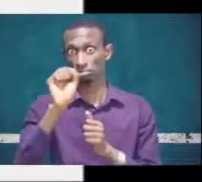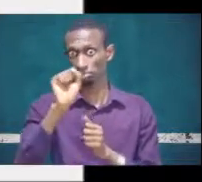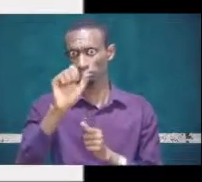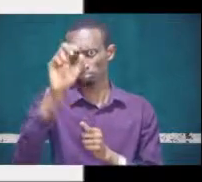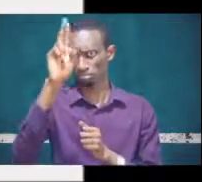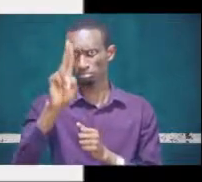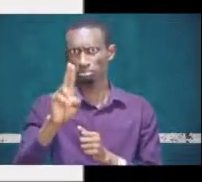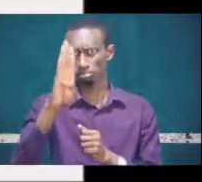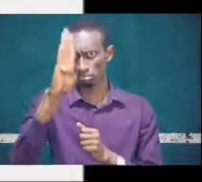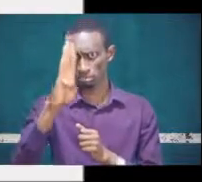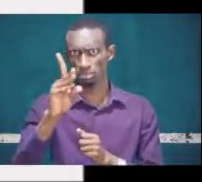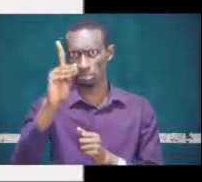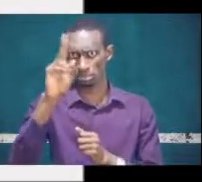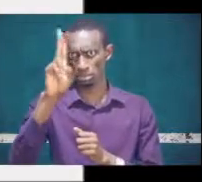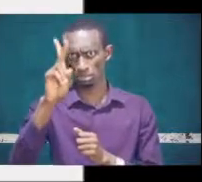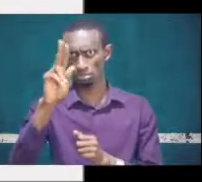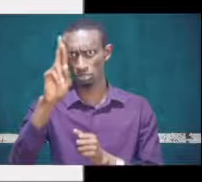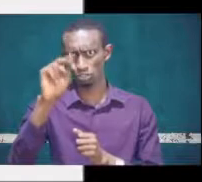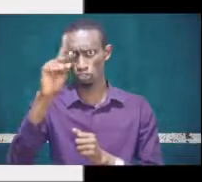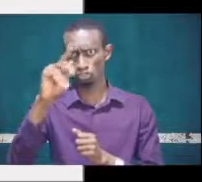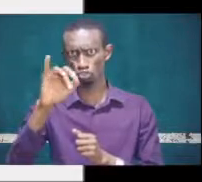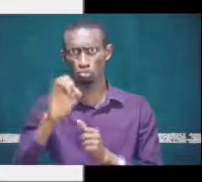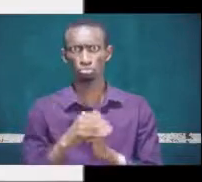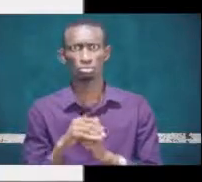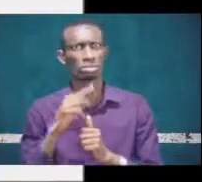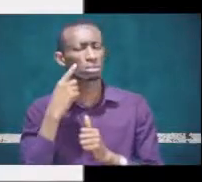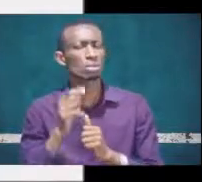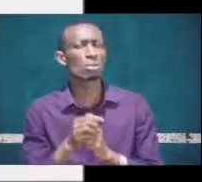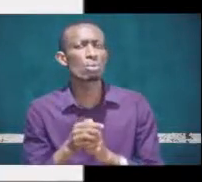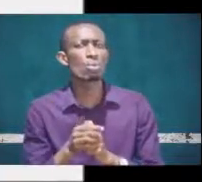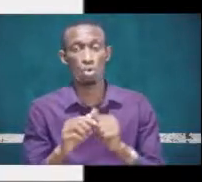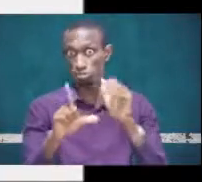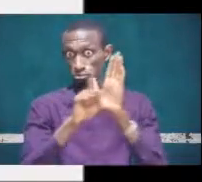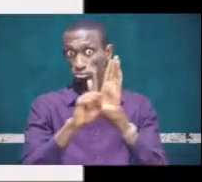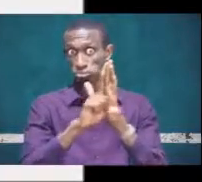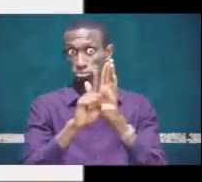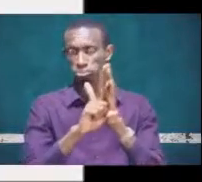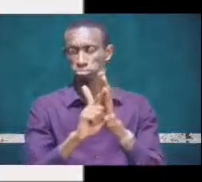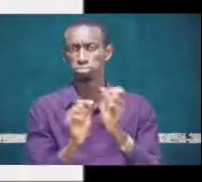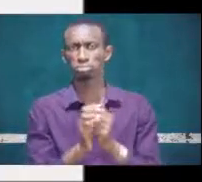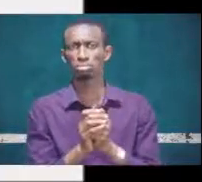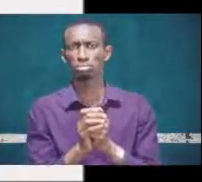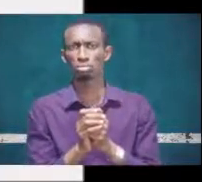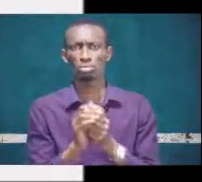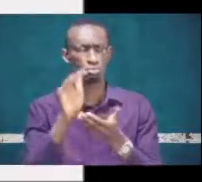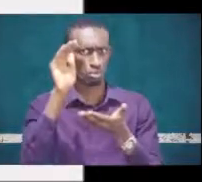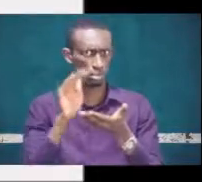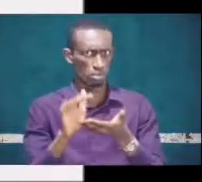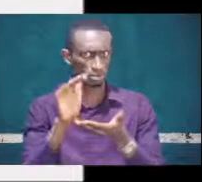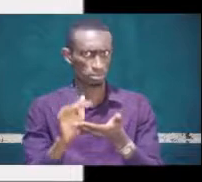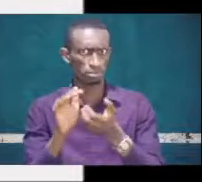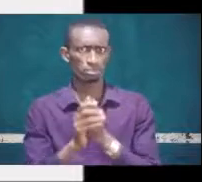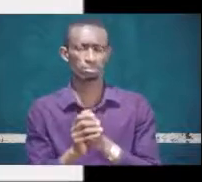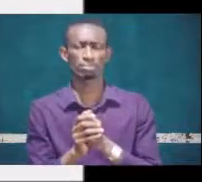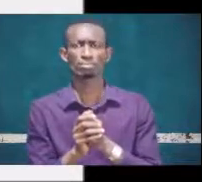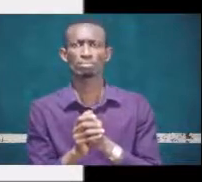effect, and where we talked about the law of diminishing marginal utility. So the reasons behind the slope